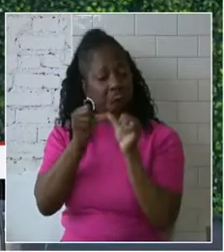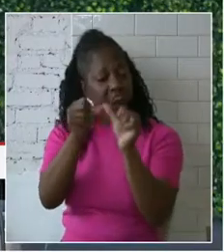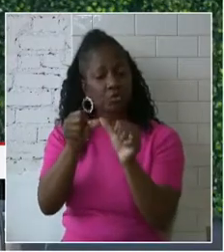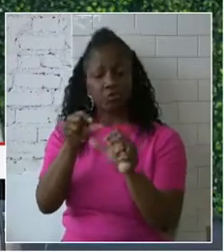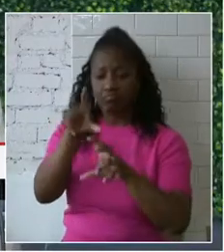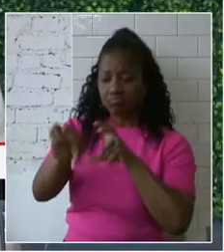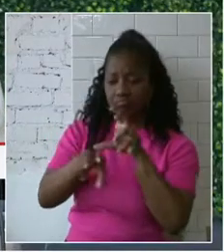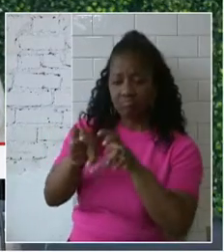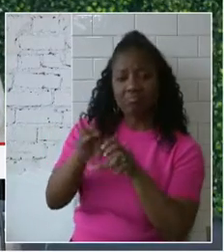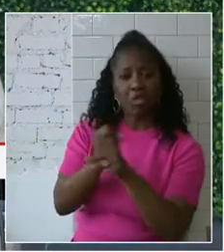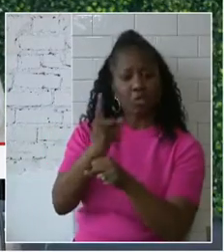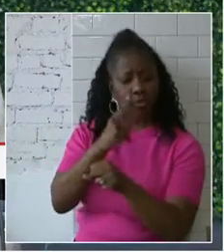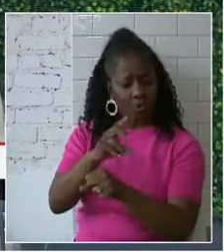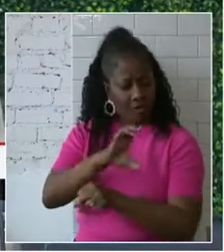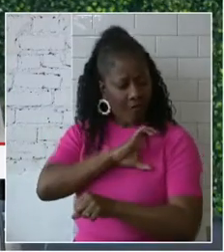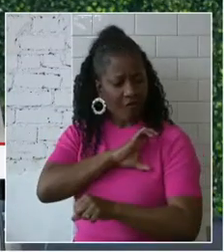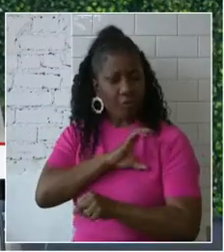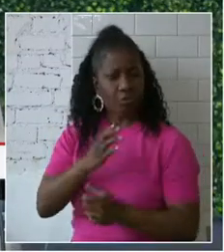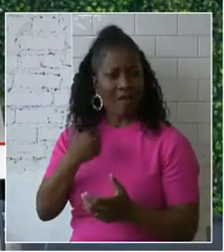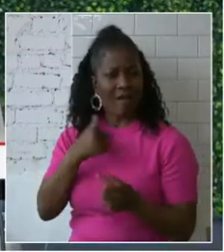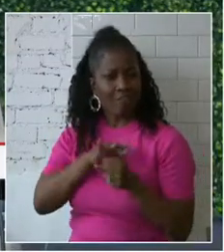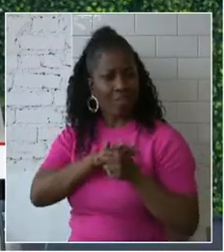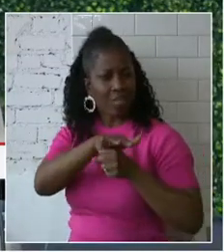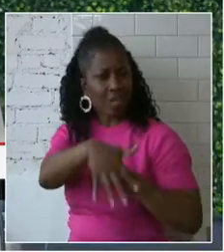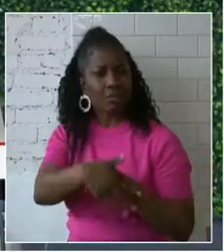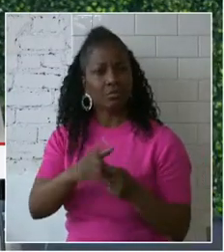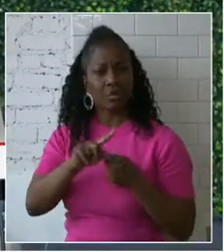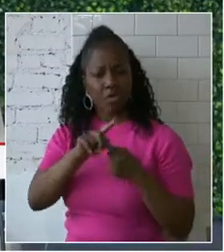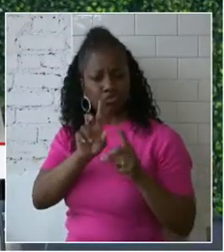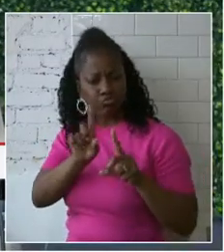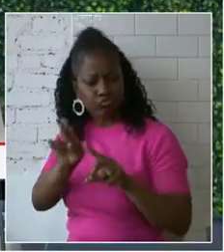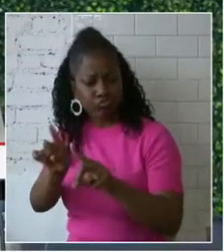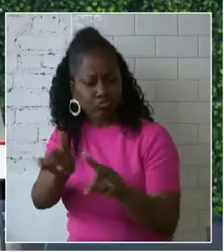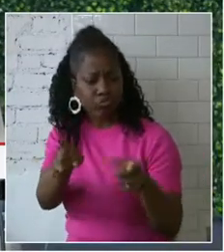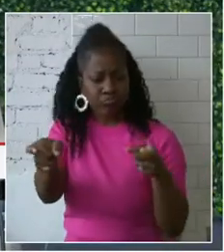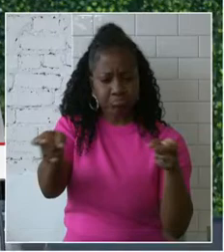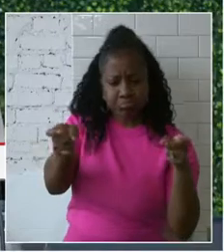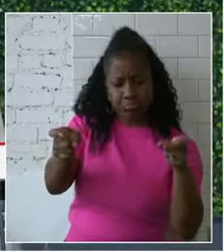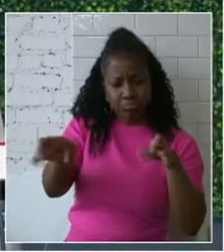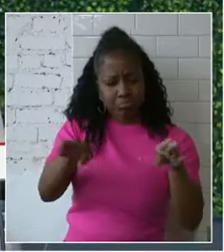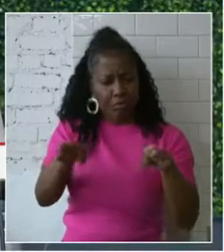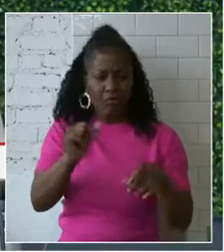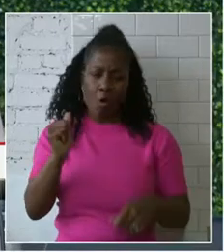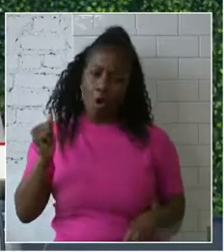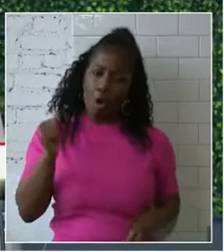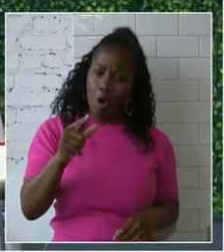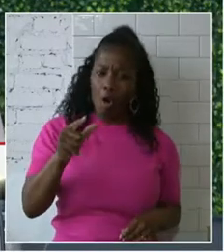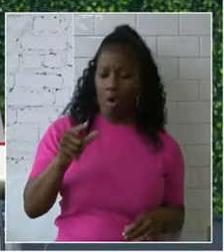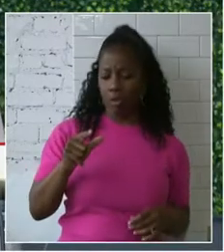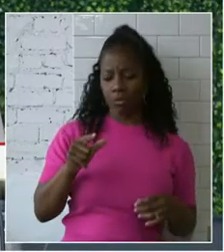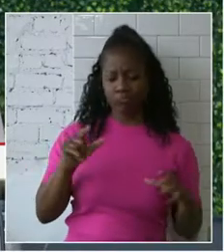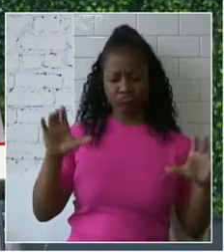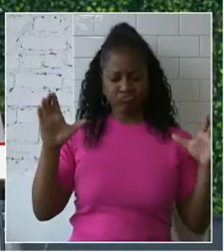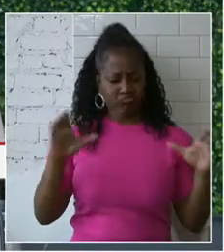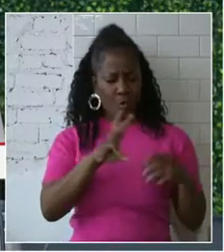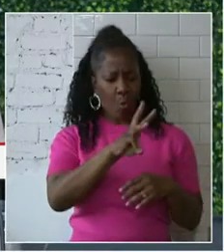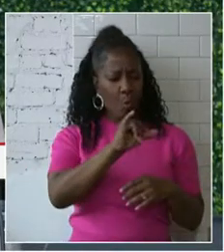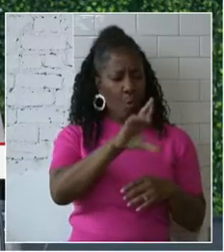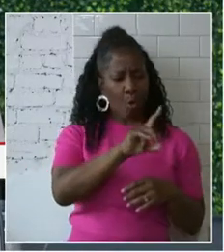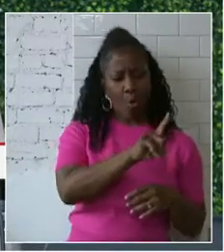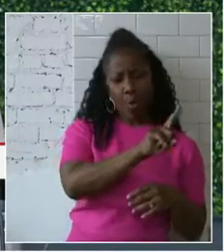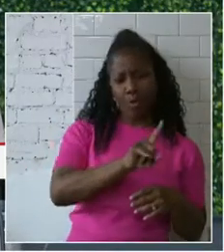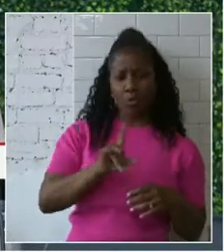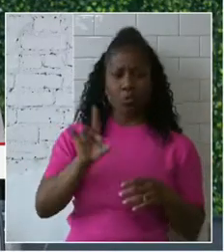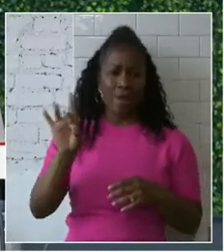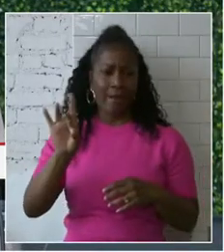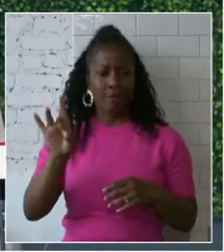the officers that we need to patrol in all 8 wards and respond to scenes